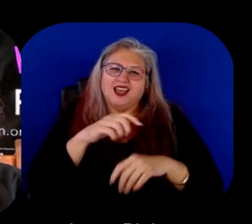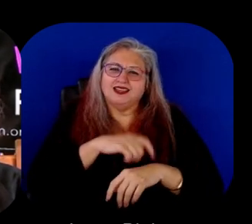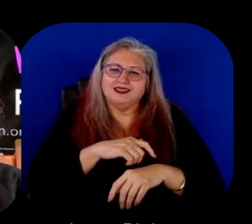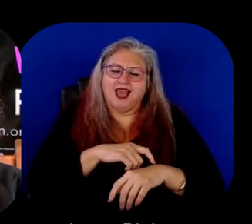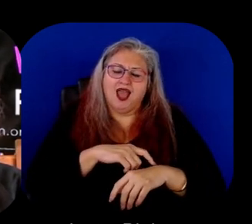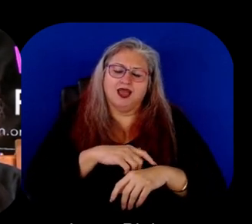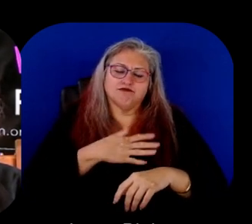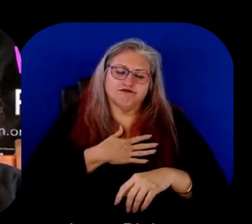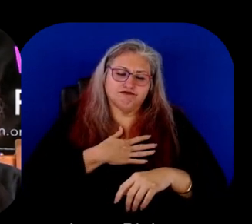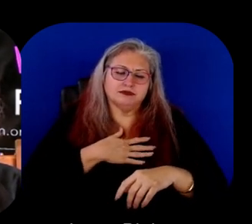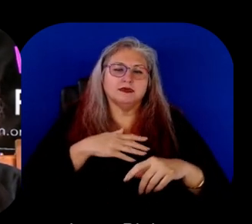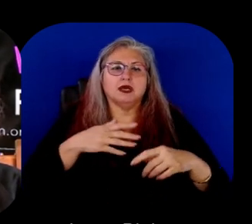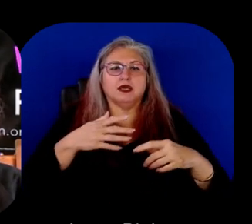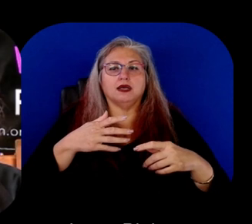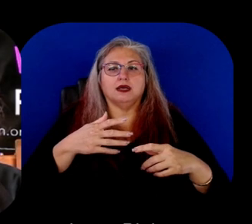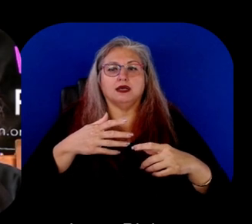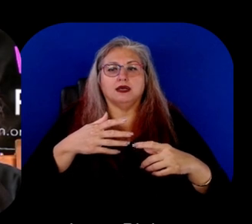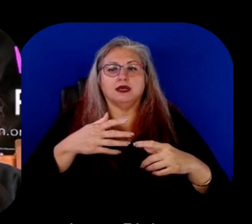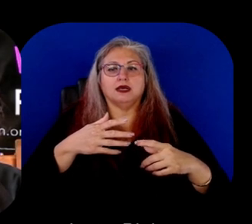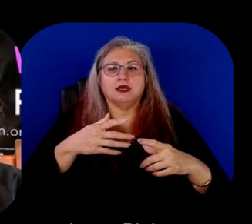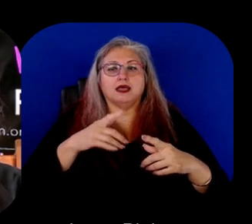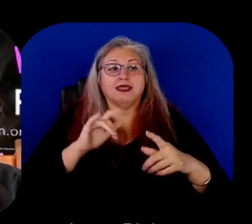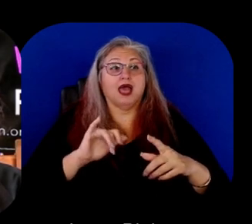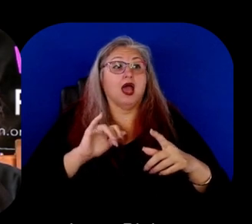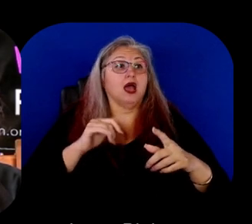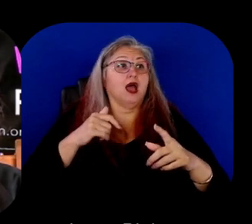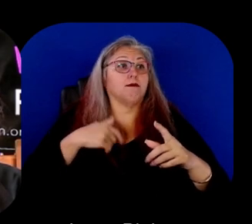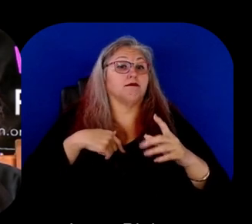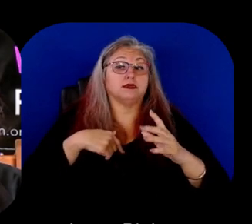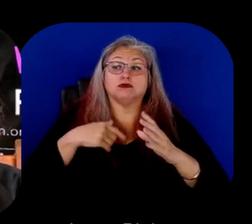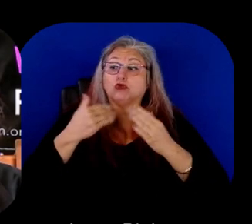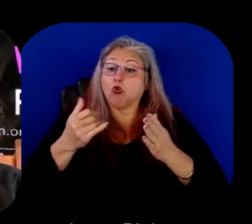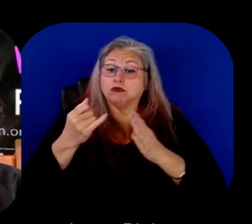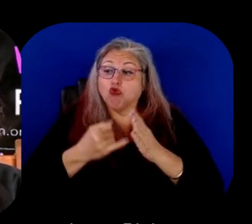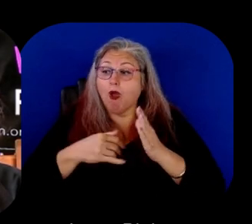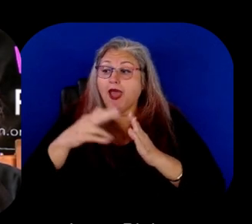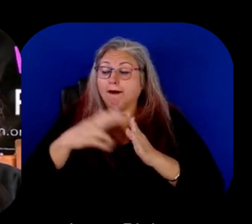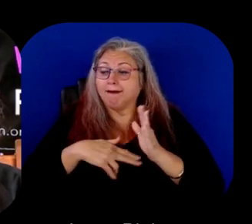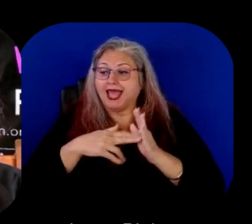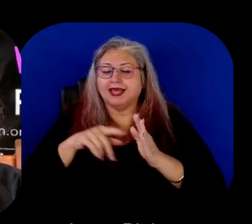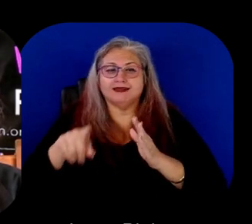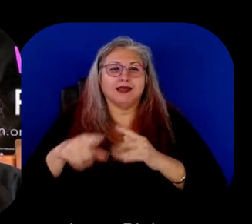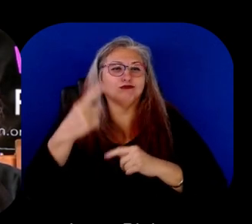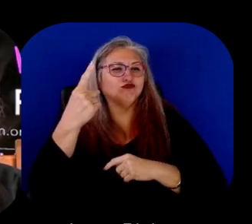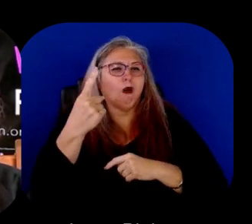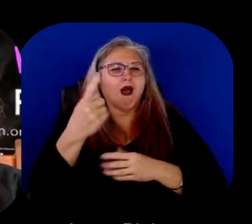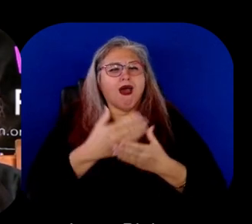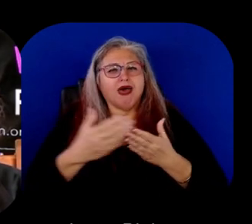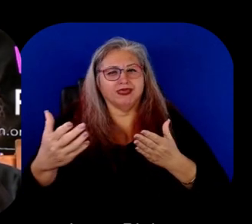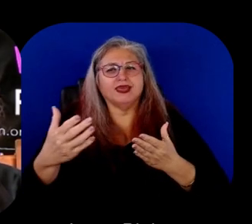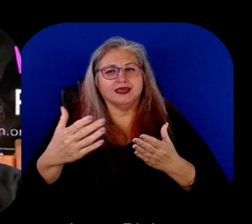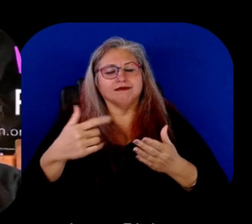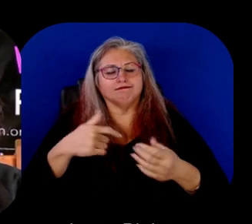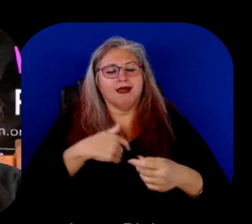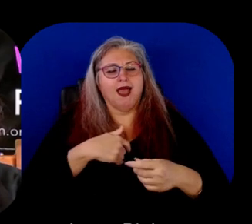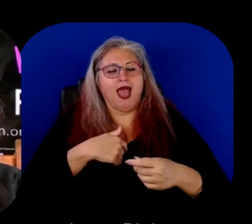for me. And it was the only way, drawing and painting was the only way for